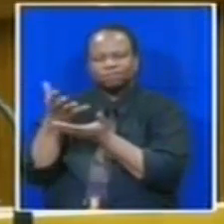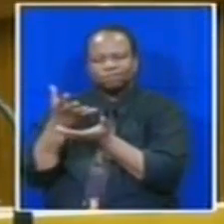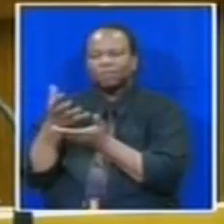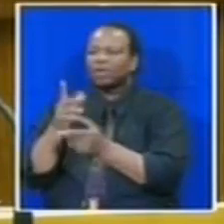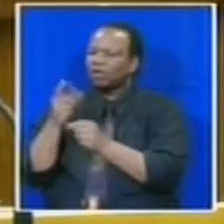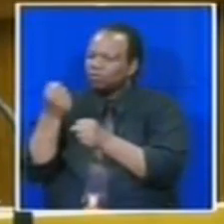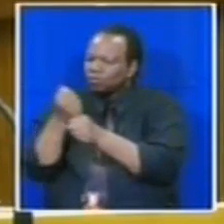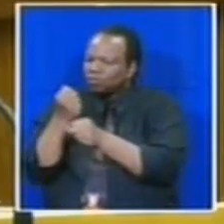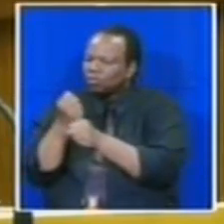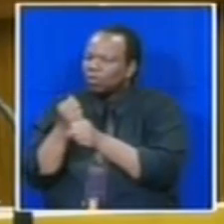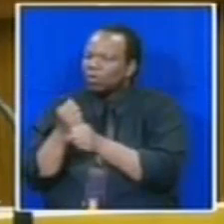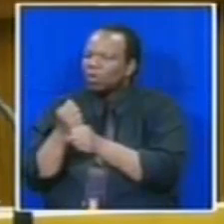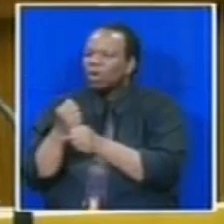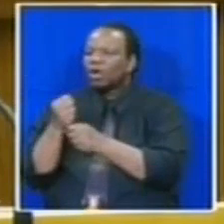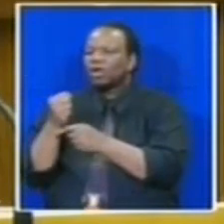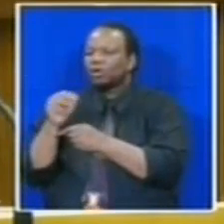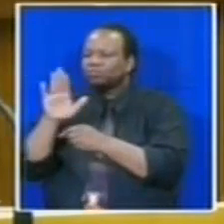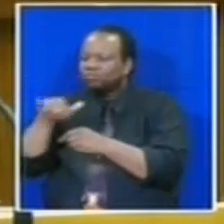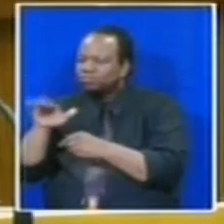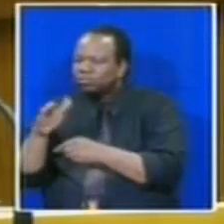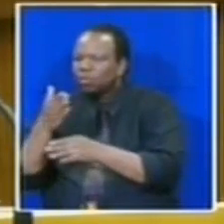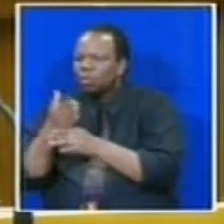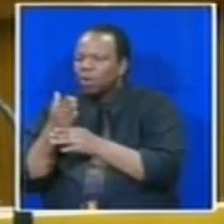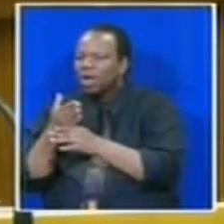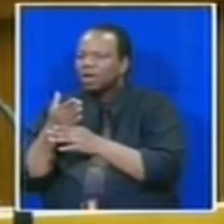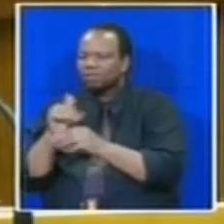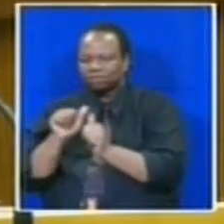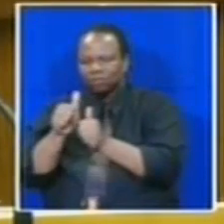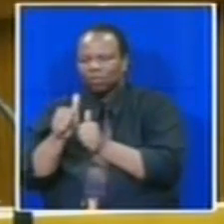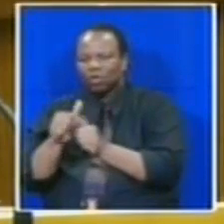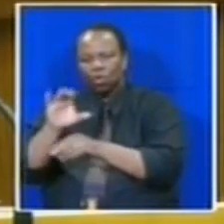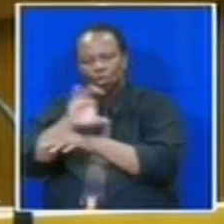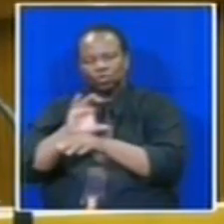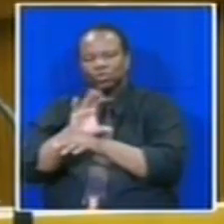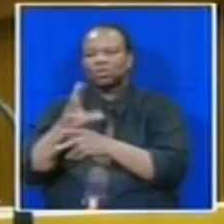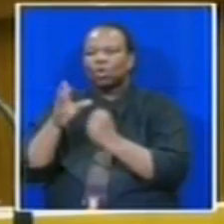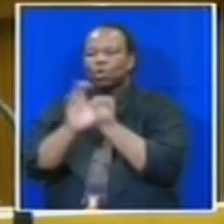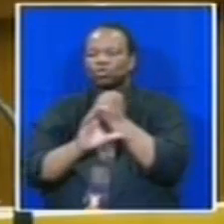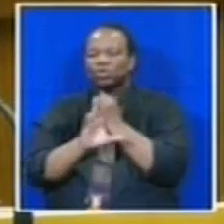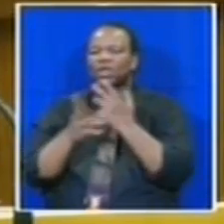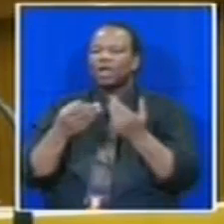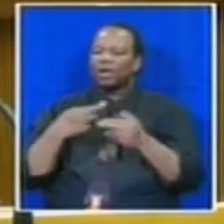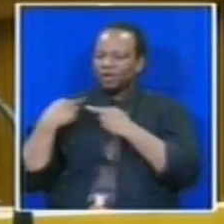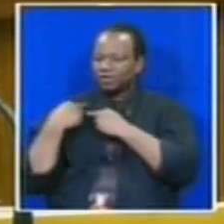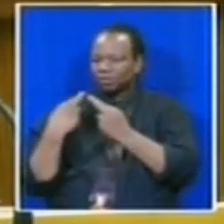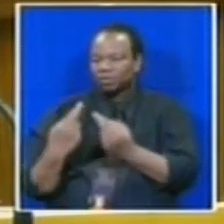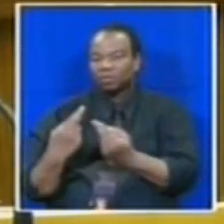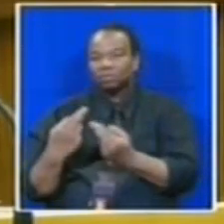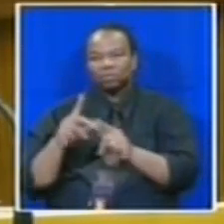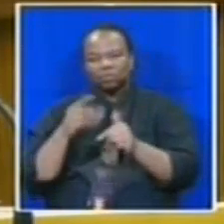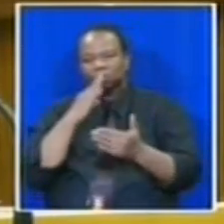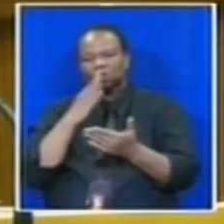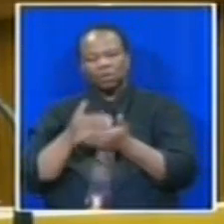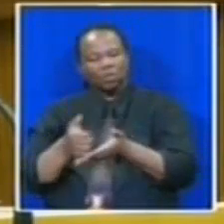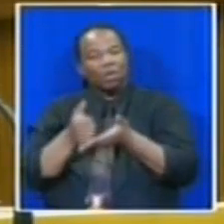their individual legislative and constitutional responsibilities to help us to deliver a better South Africa for